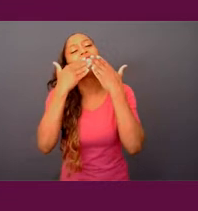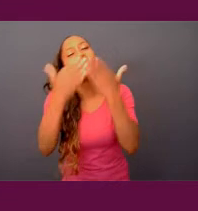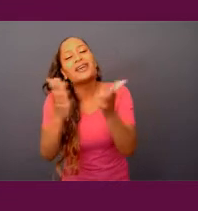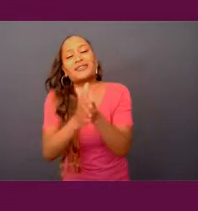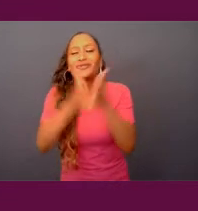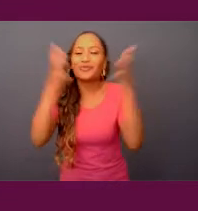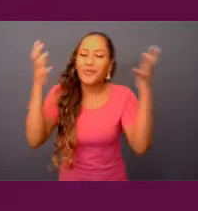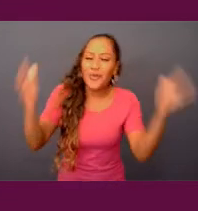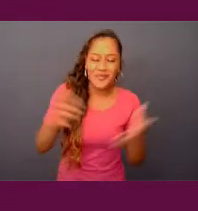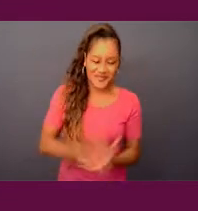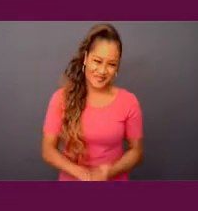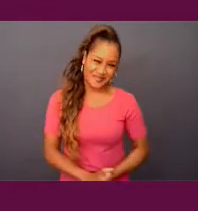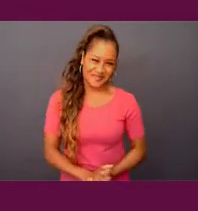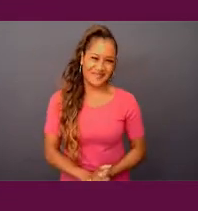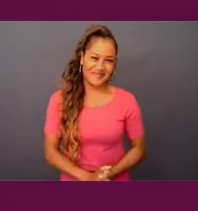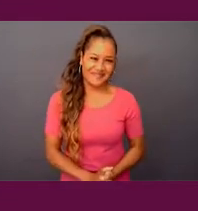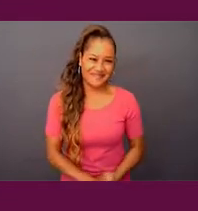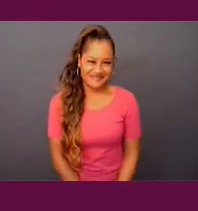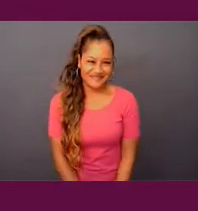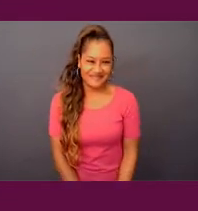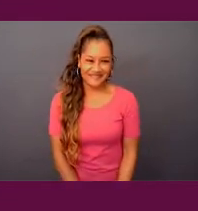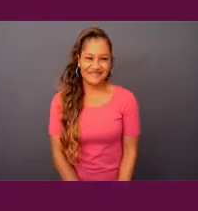much.